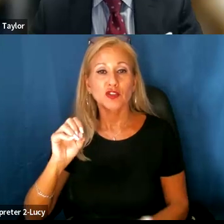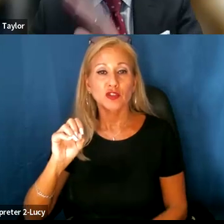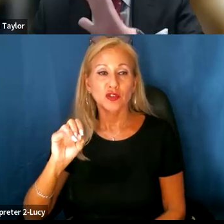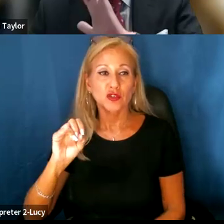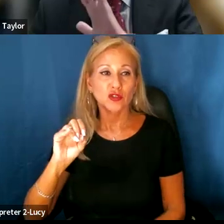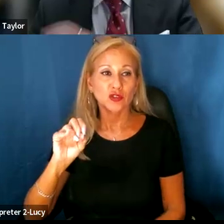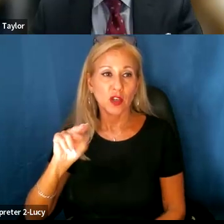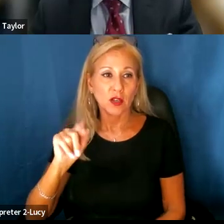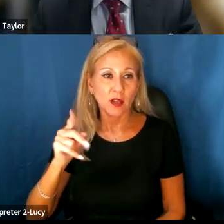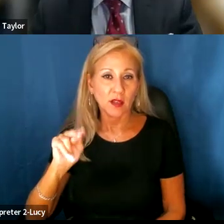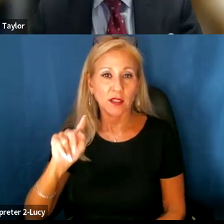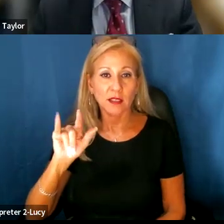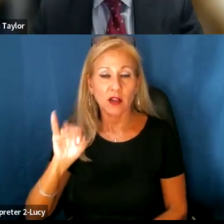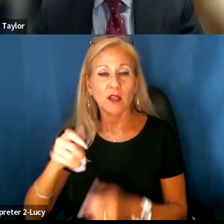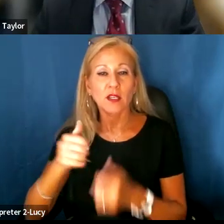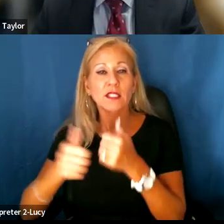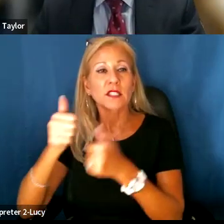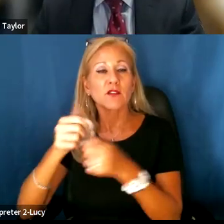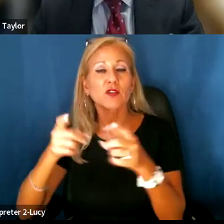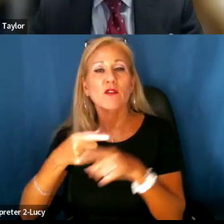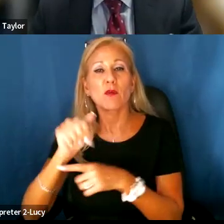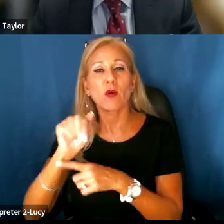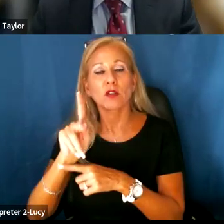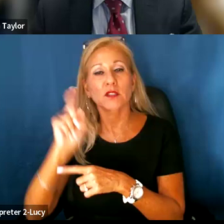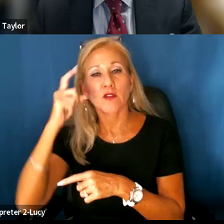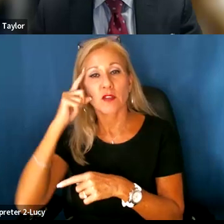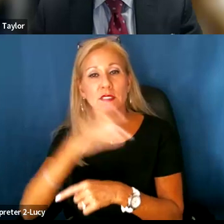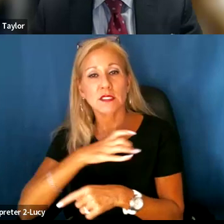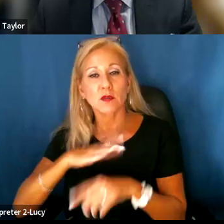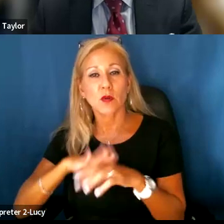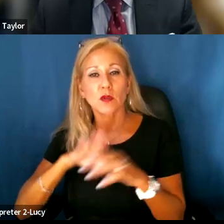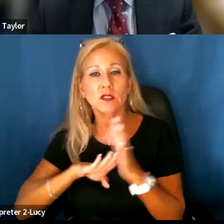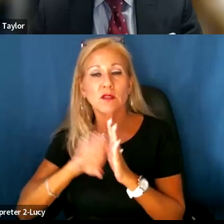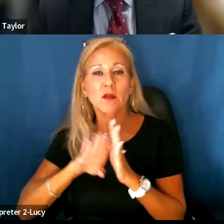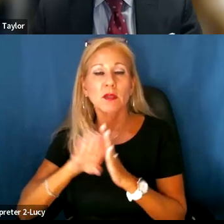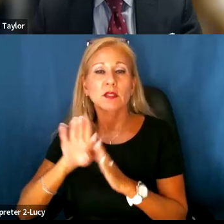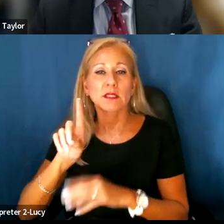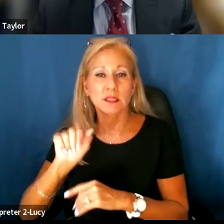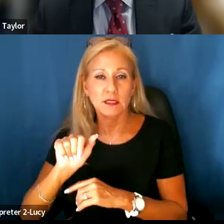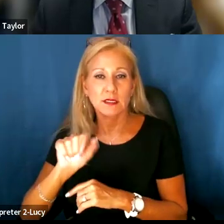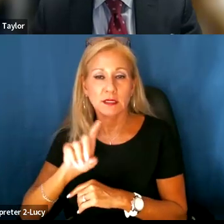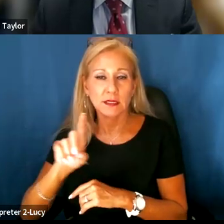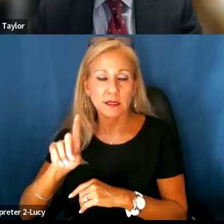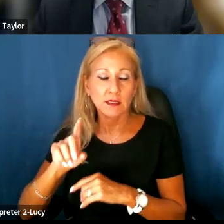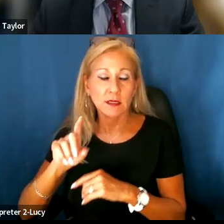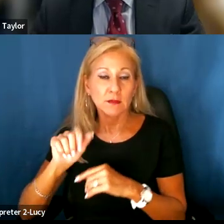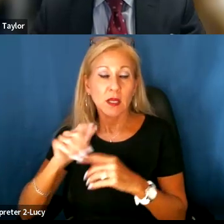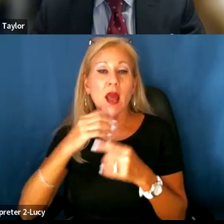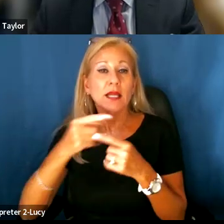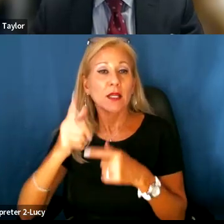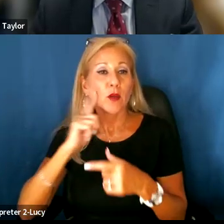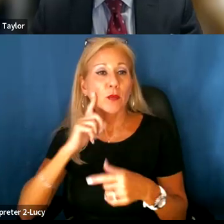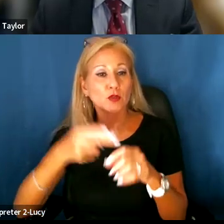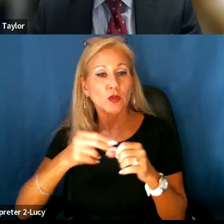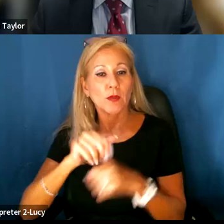Thaler, Executive Director from the Arkansas Governor's Council on Developmental Disabilities, and he will be joined by